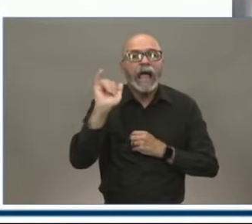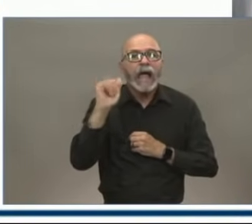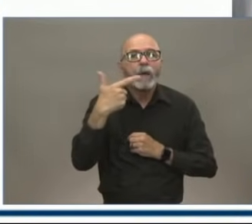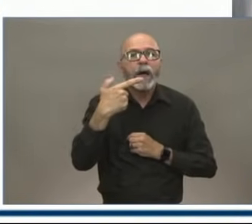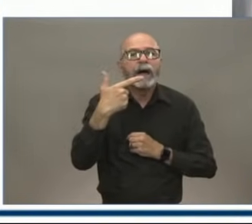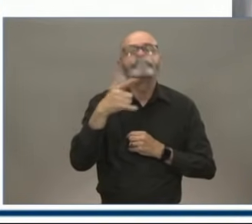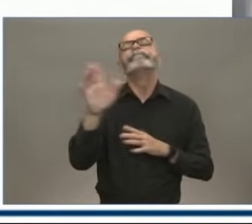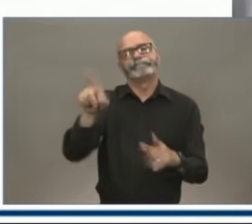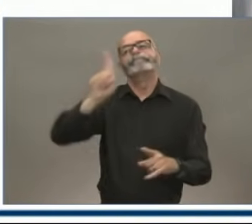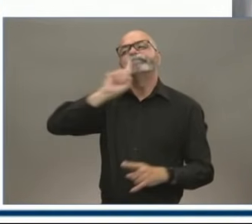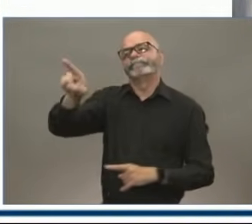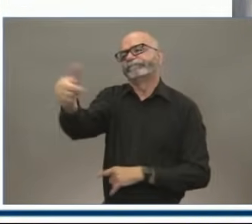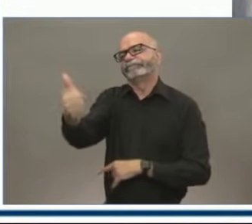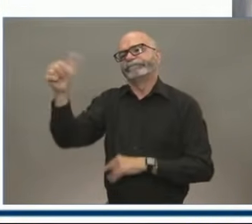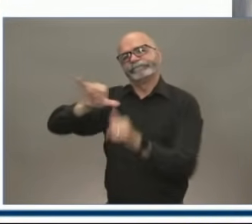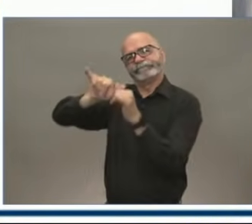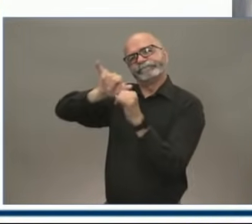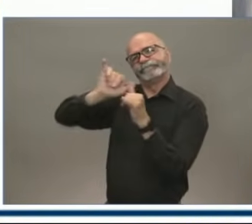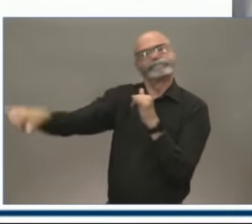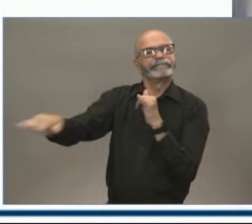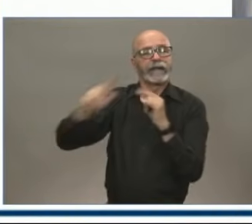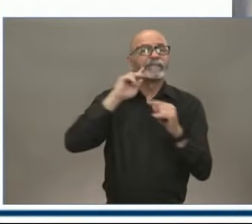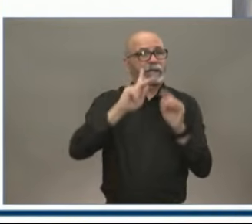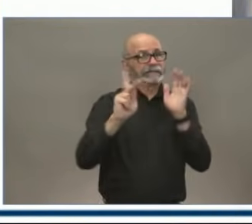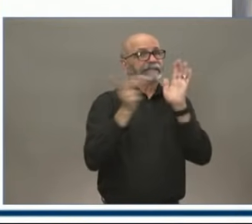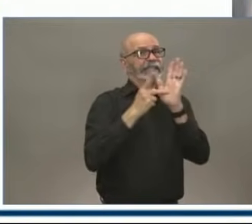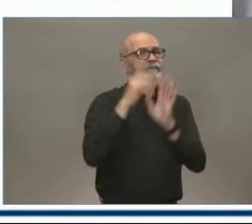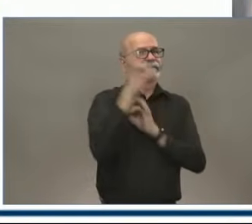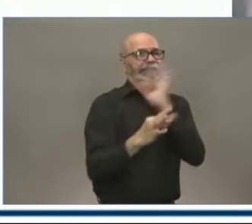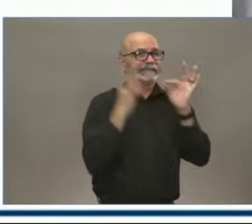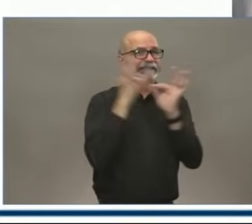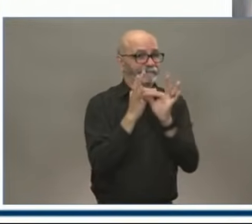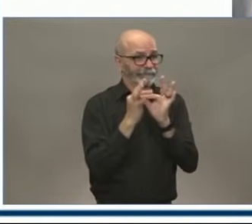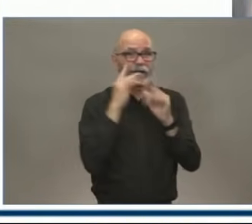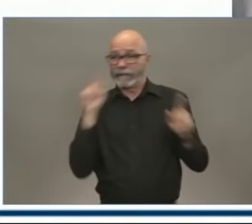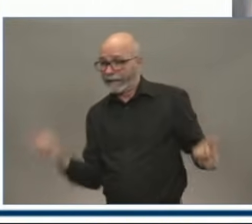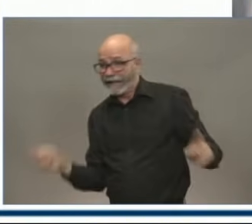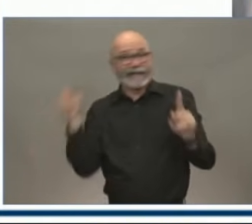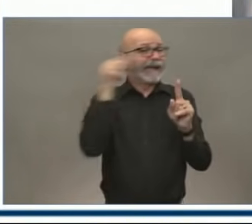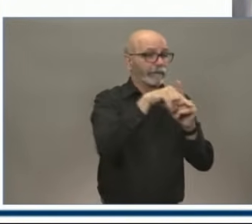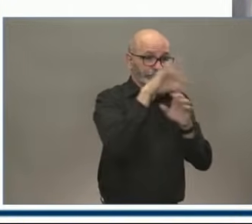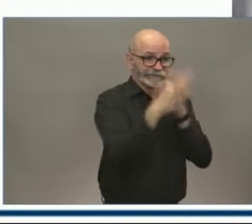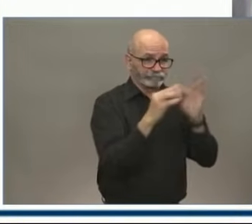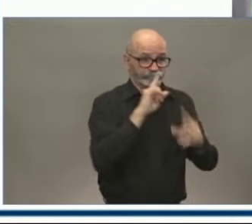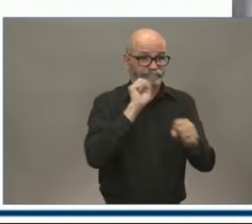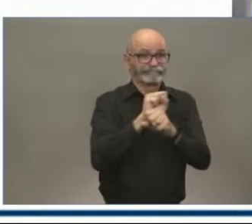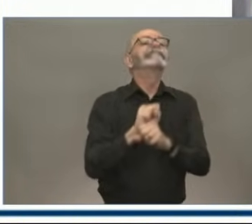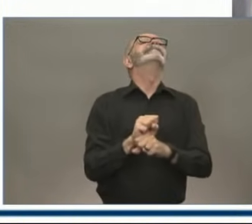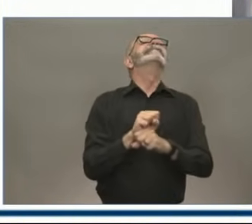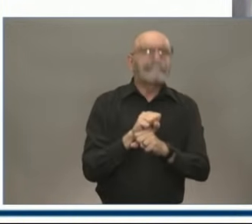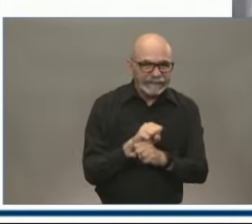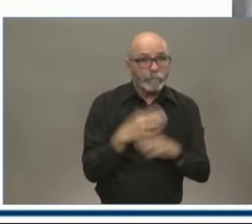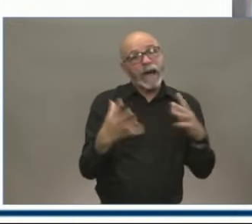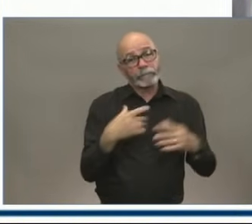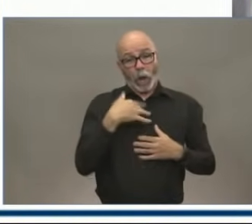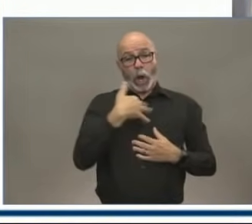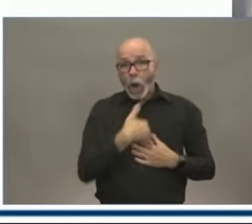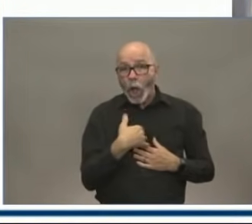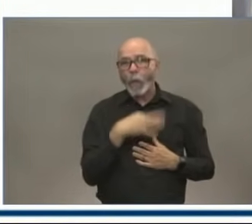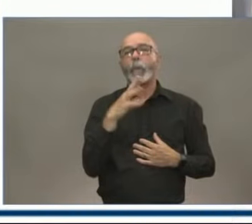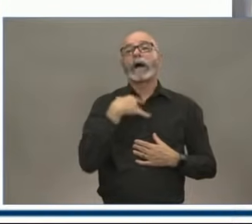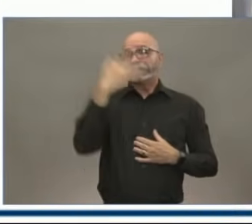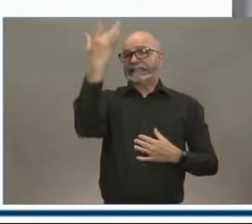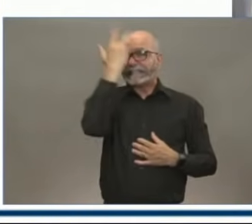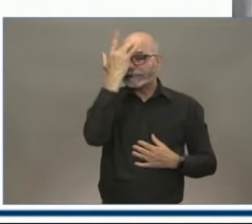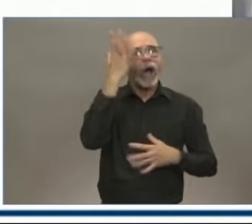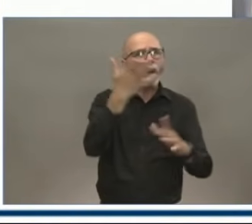while they waited for the second test to determine whether indeed they were carrying COVID. This is a very good sign.